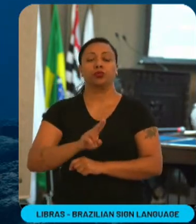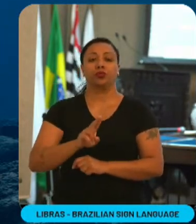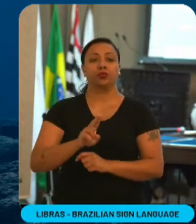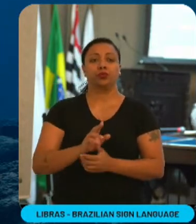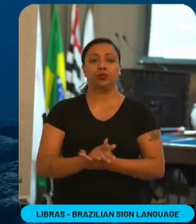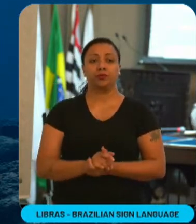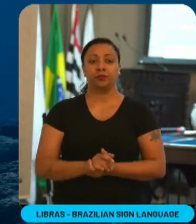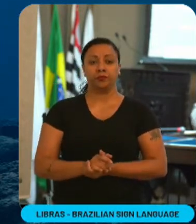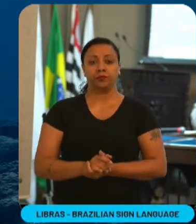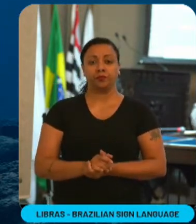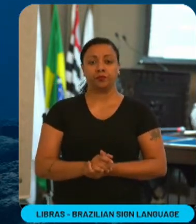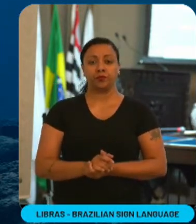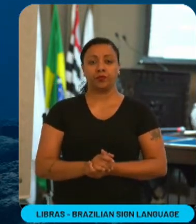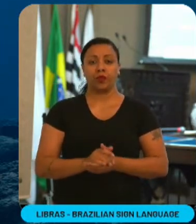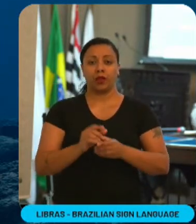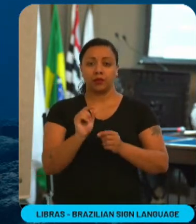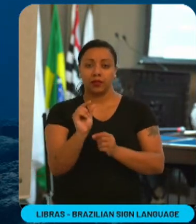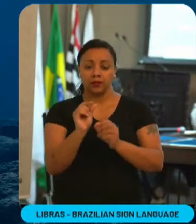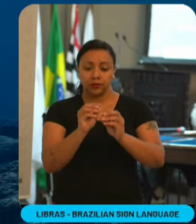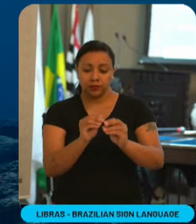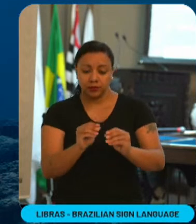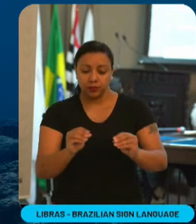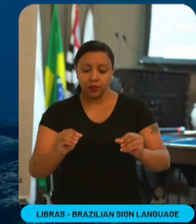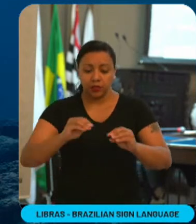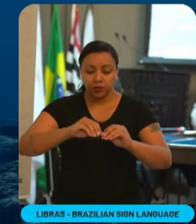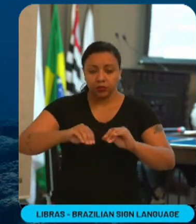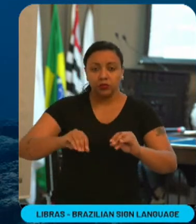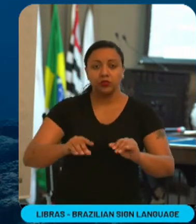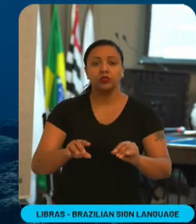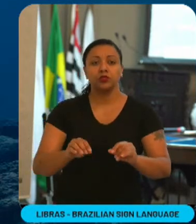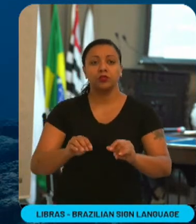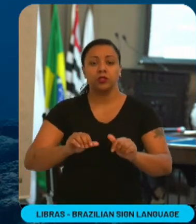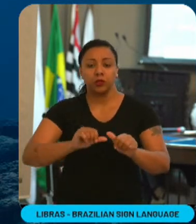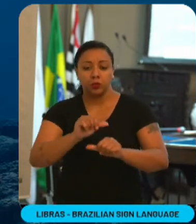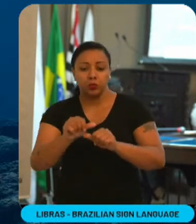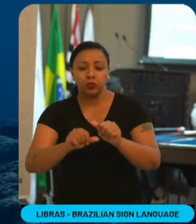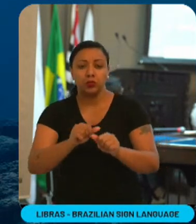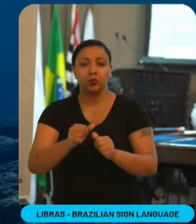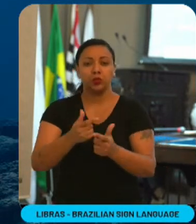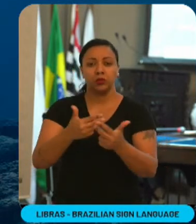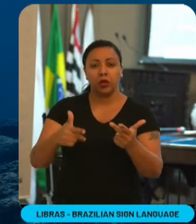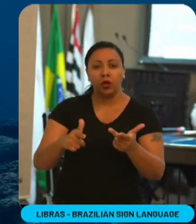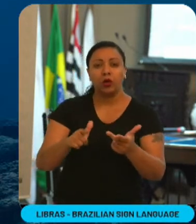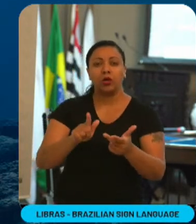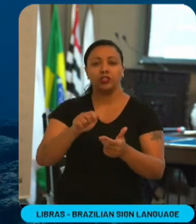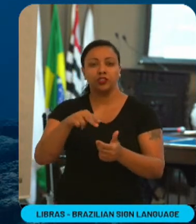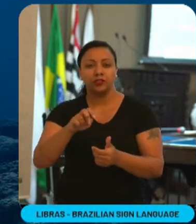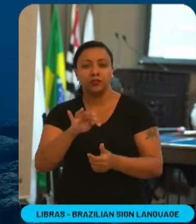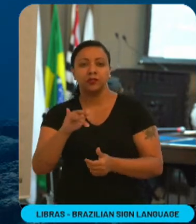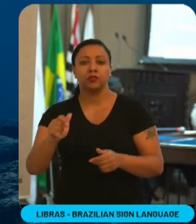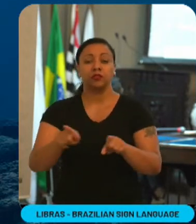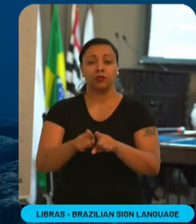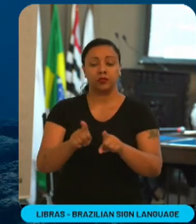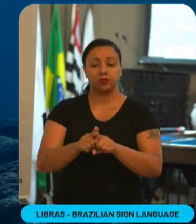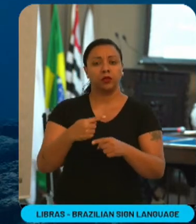ready for that. So there is the use of seeds and